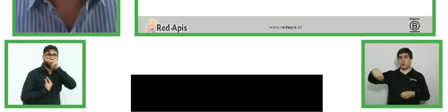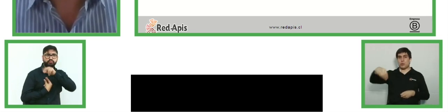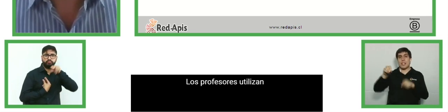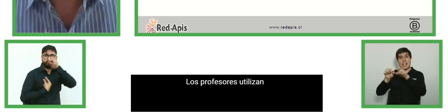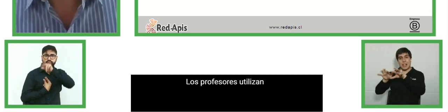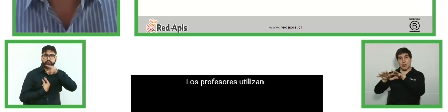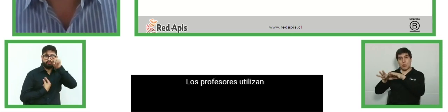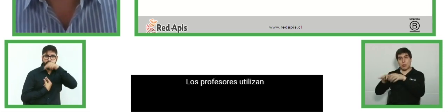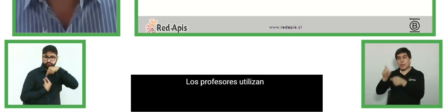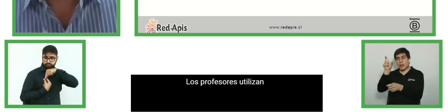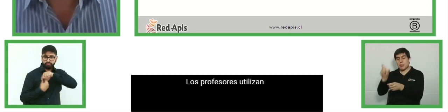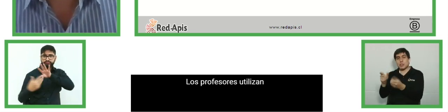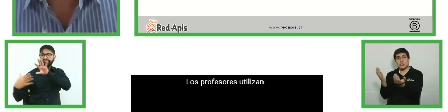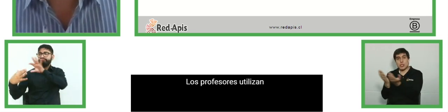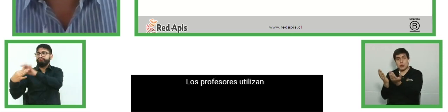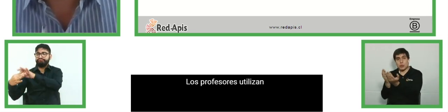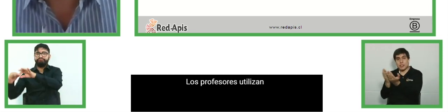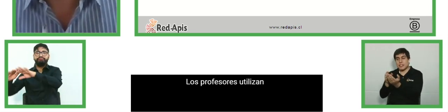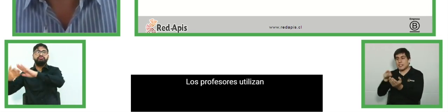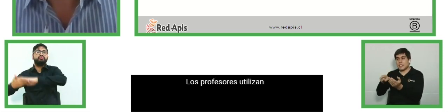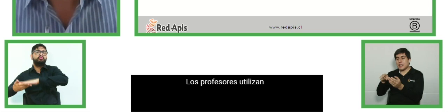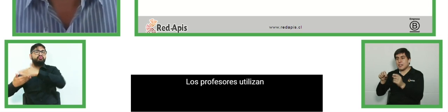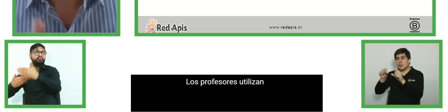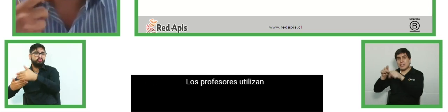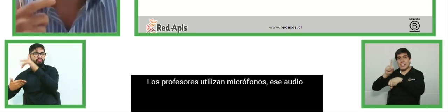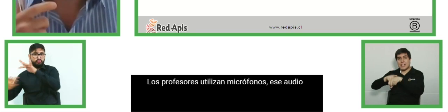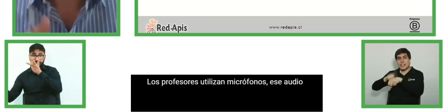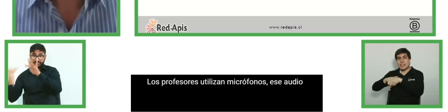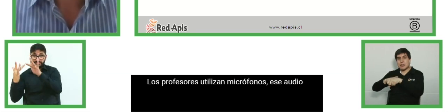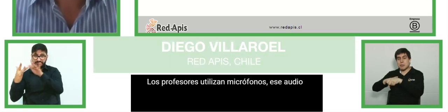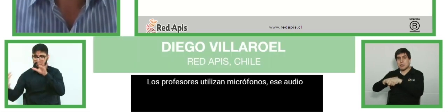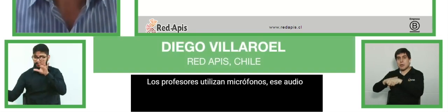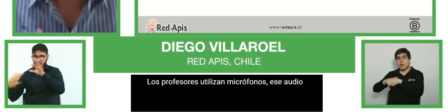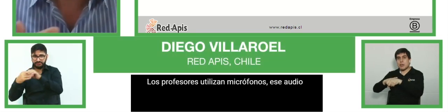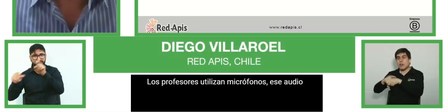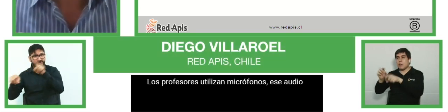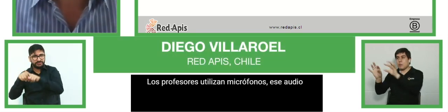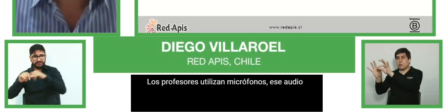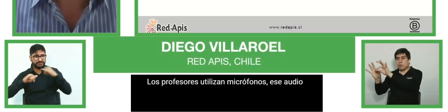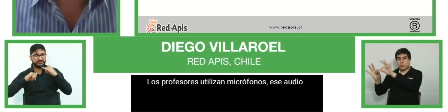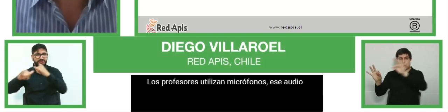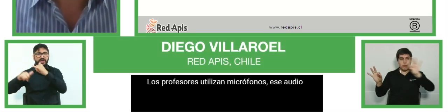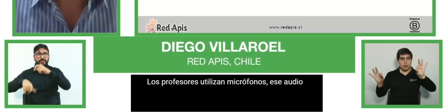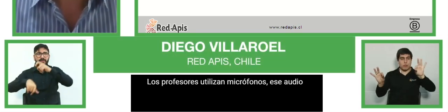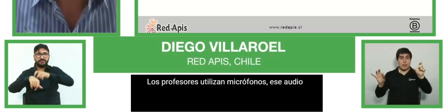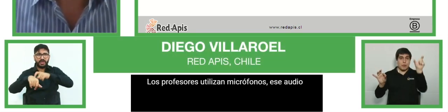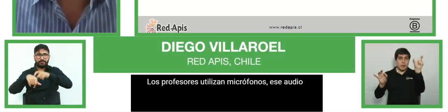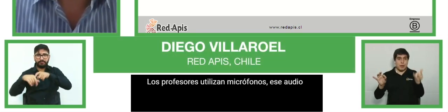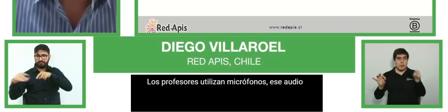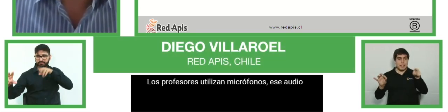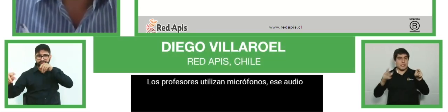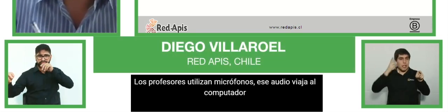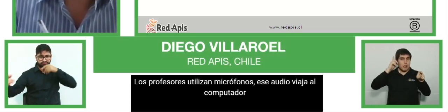there's a person in real time listening to this and writing in real time,